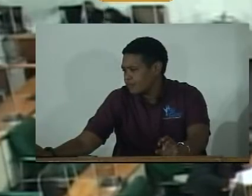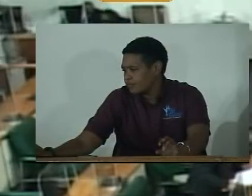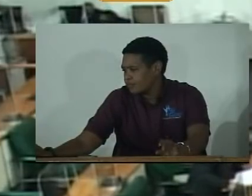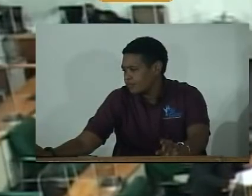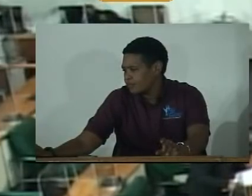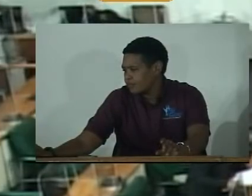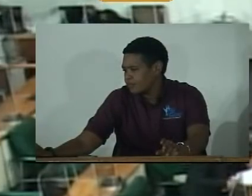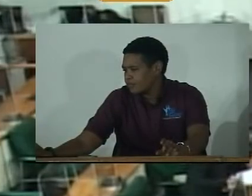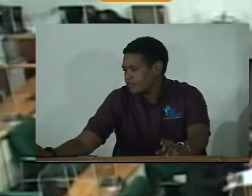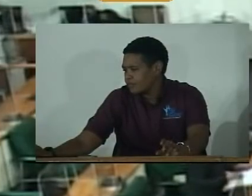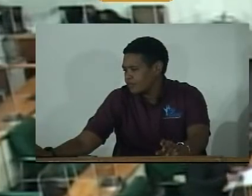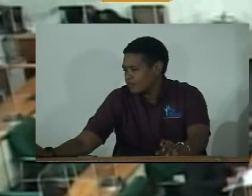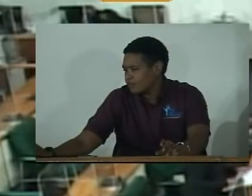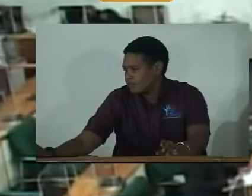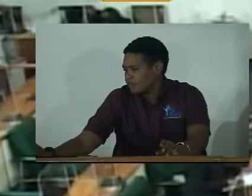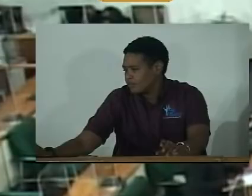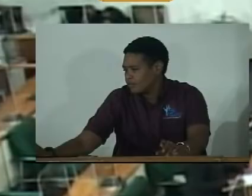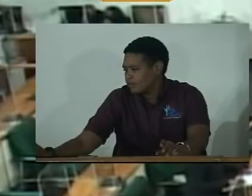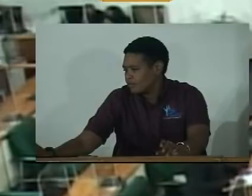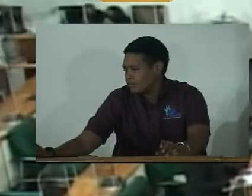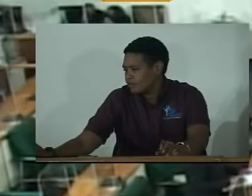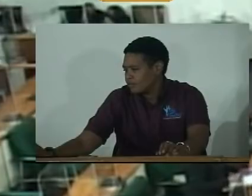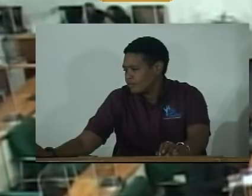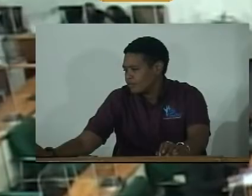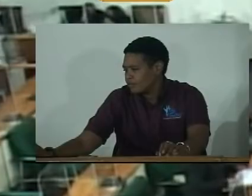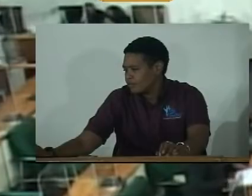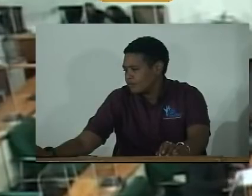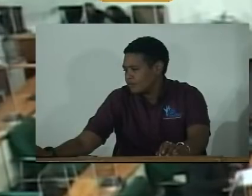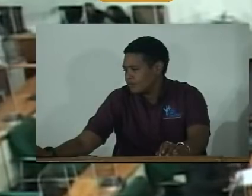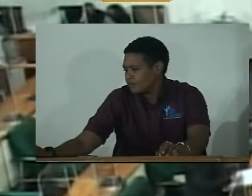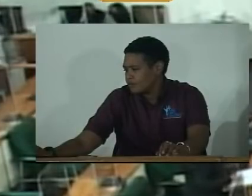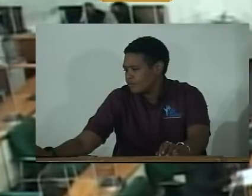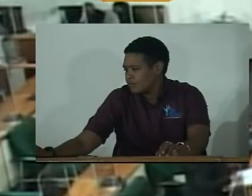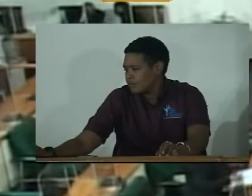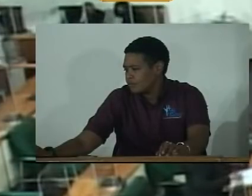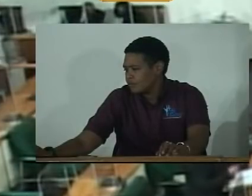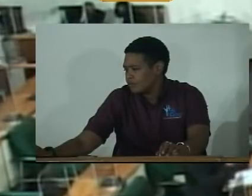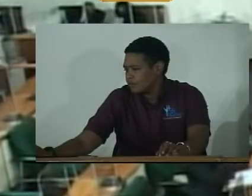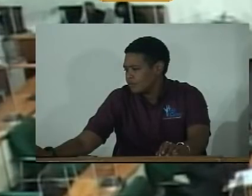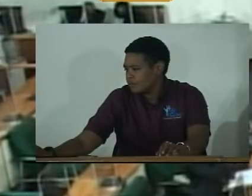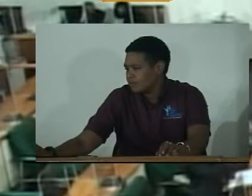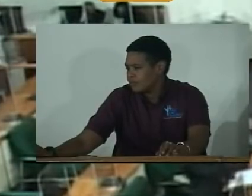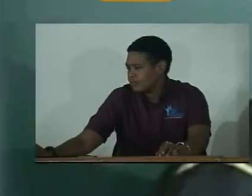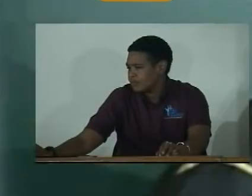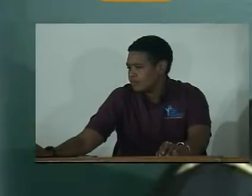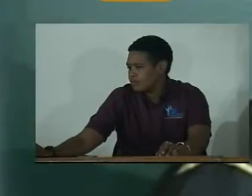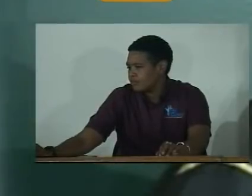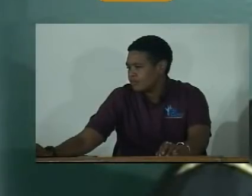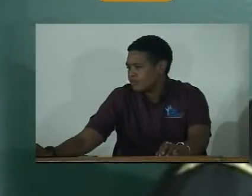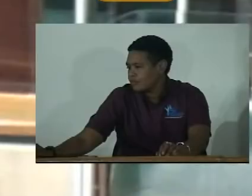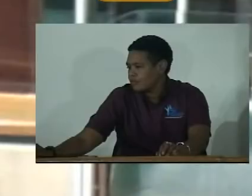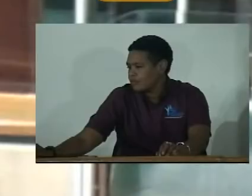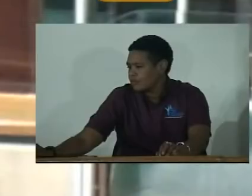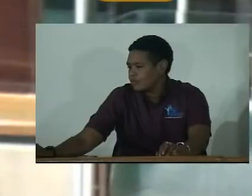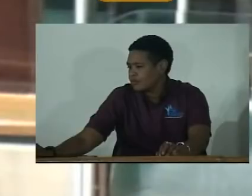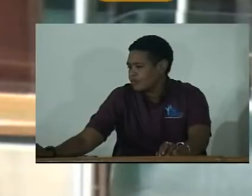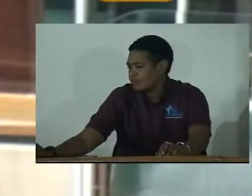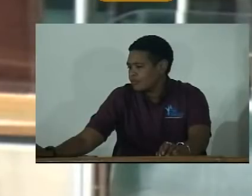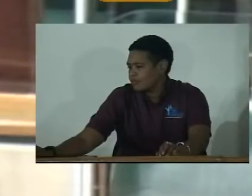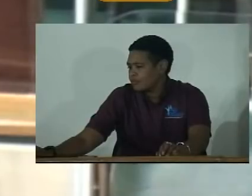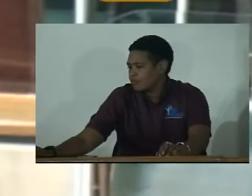Mr. President, I too must commend us for allowing our colleagues,